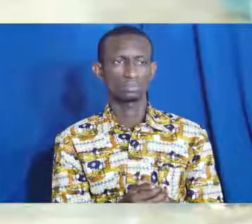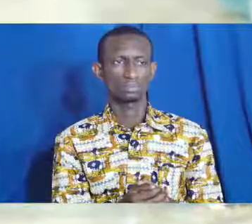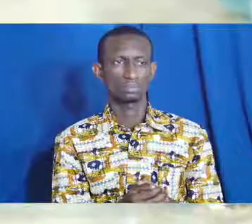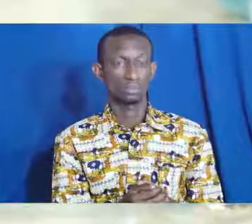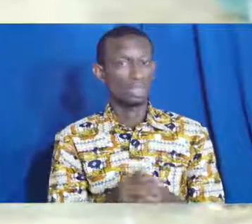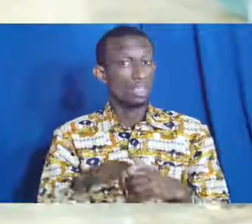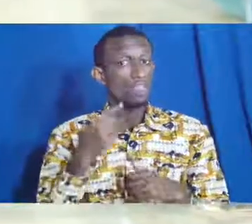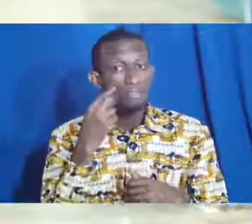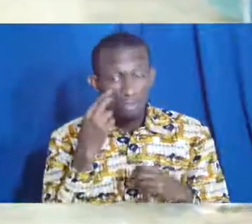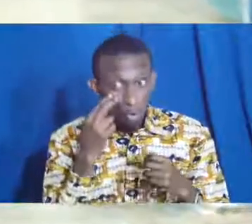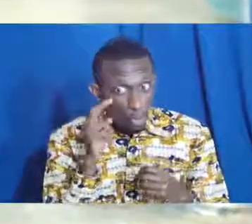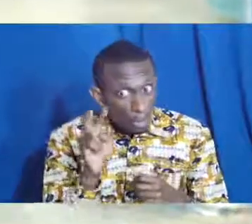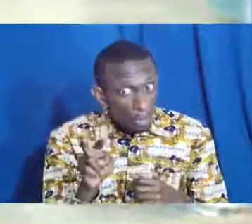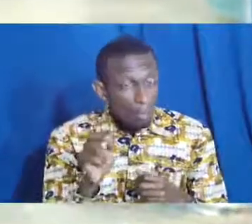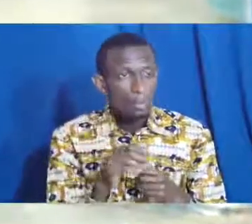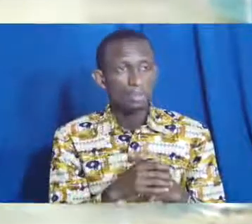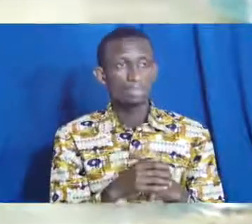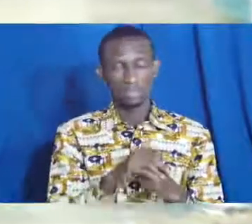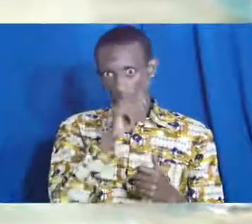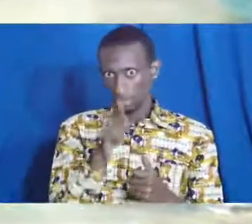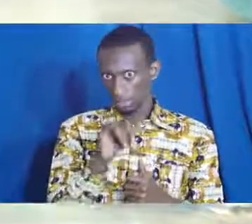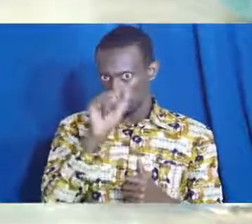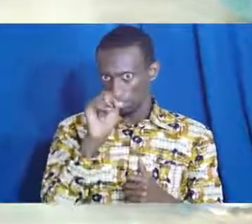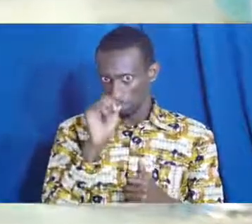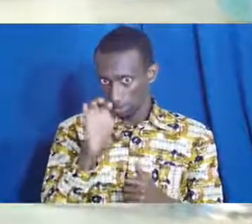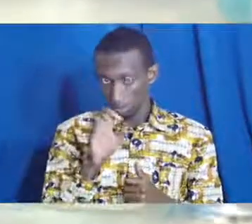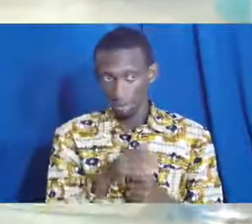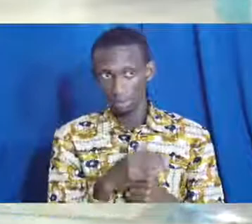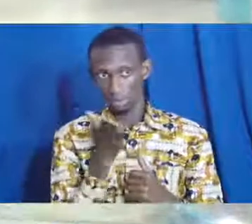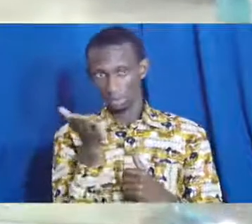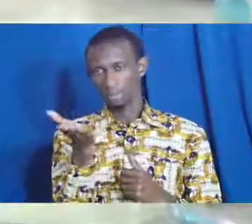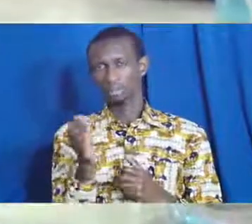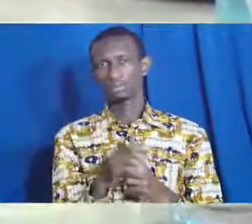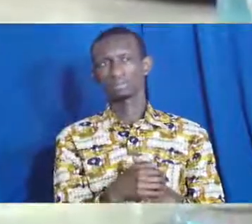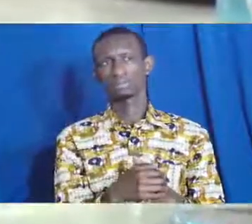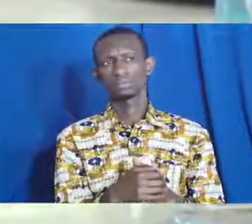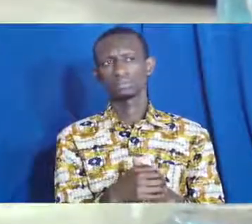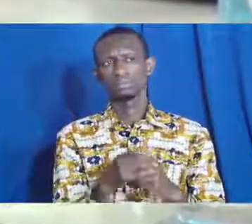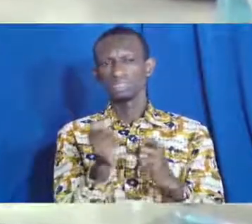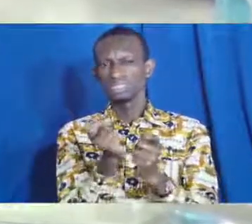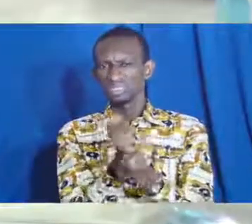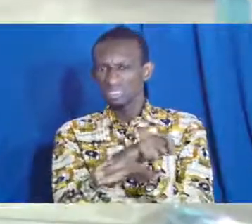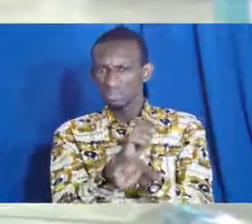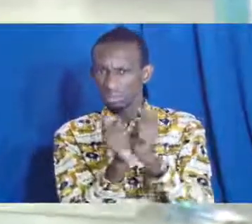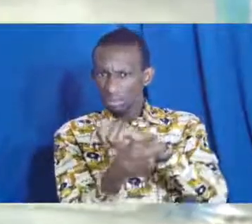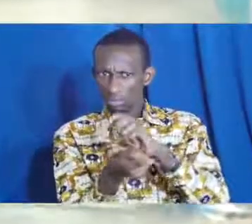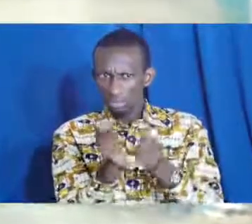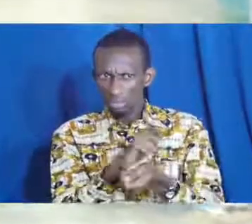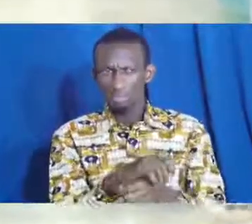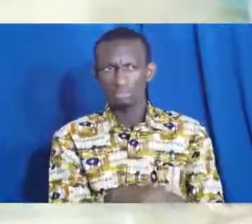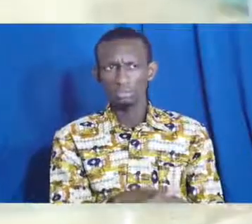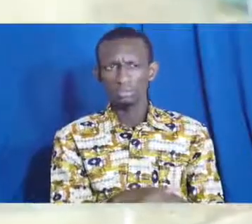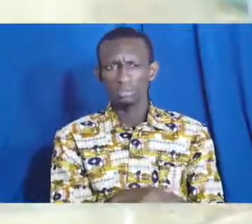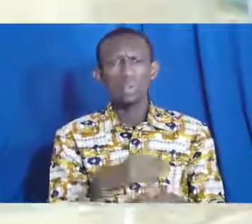So when you look at the zinc strip which is there, it is changing. And what